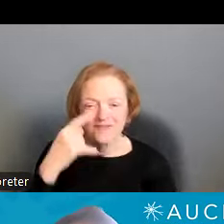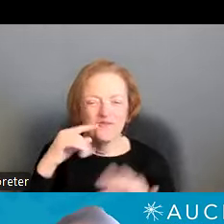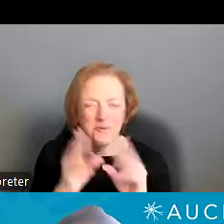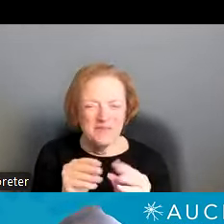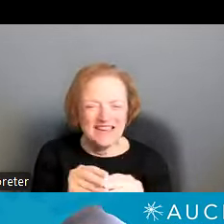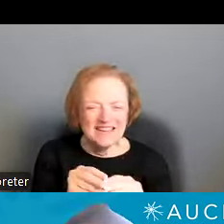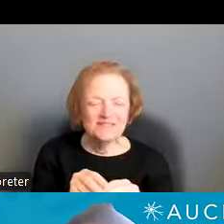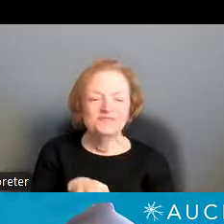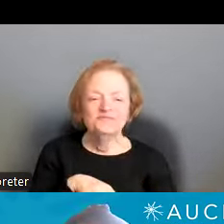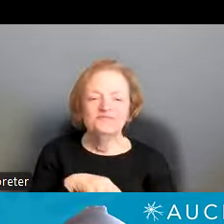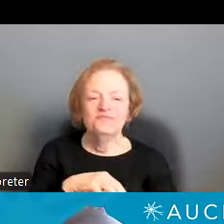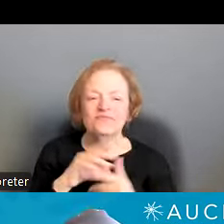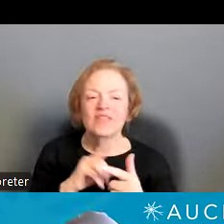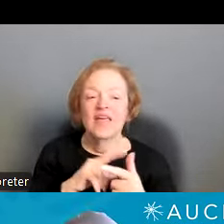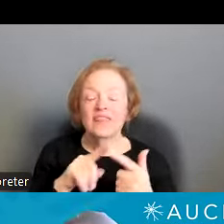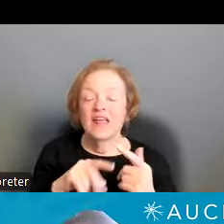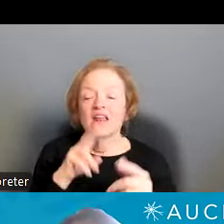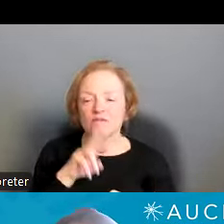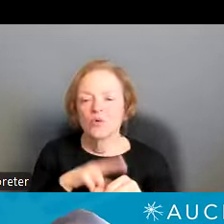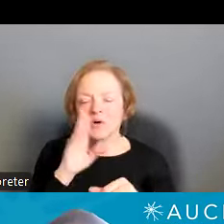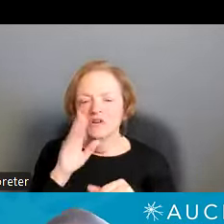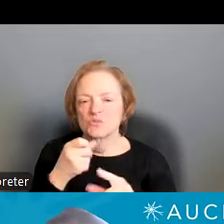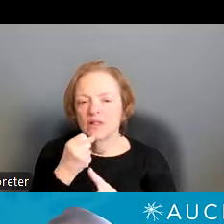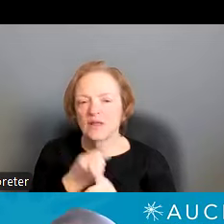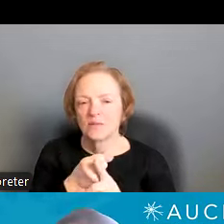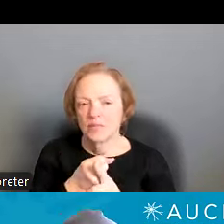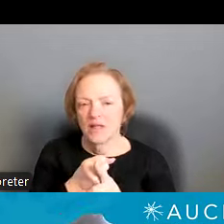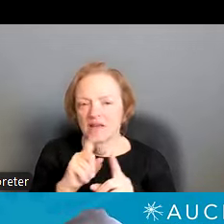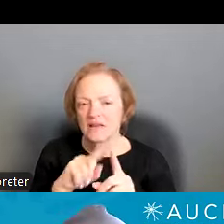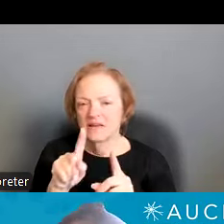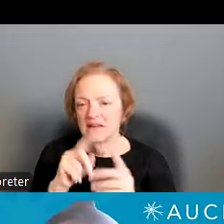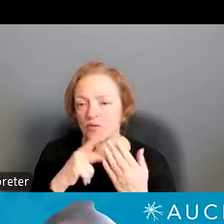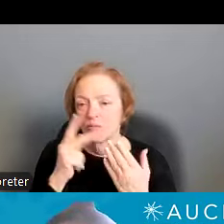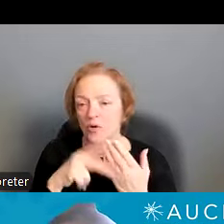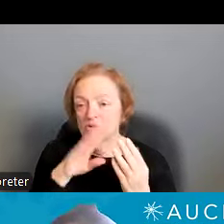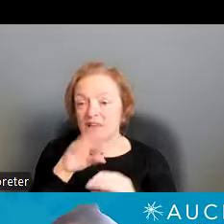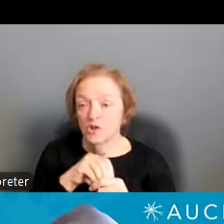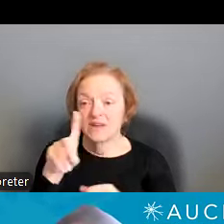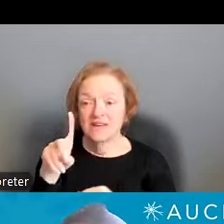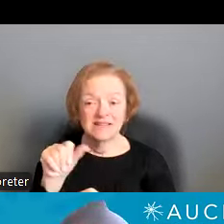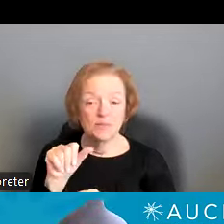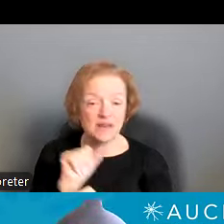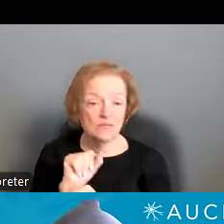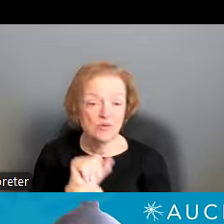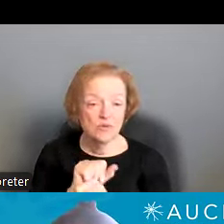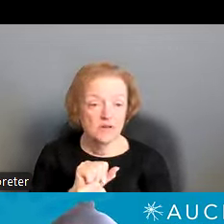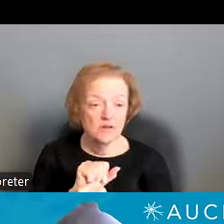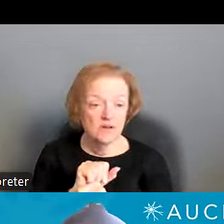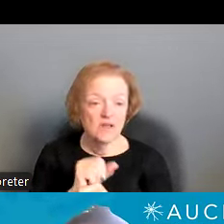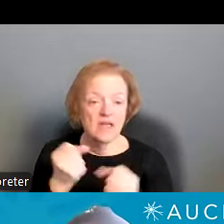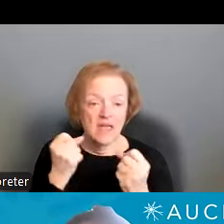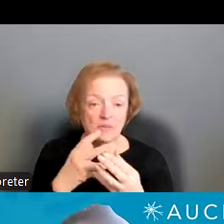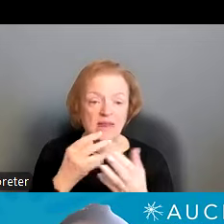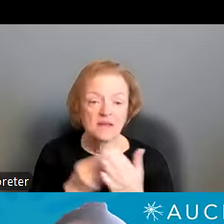And of course, this will impact disability programs, including disability employment. So many are funded through annual